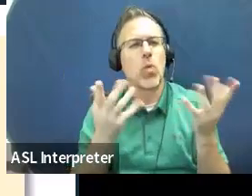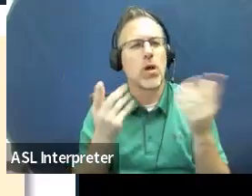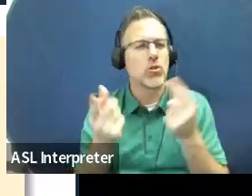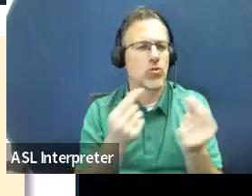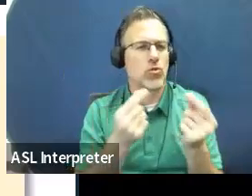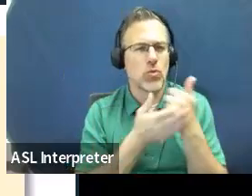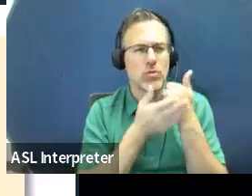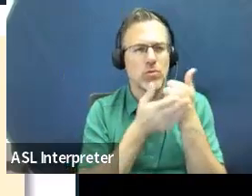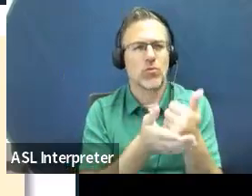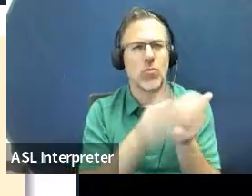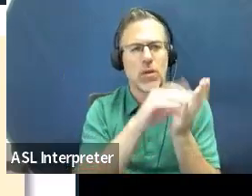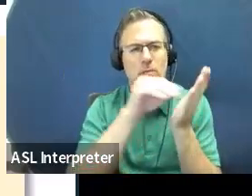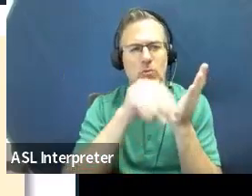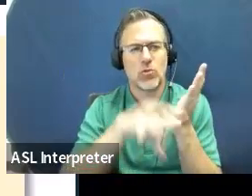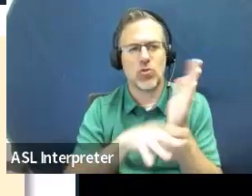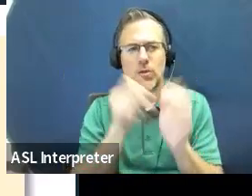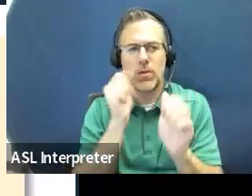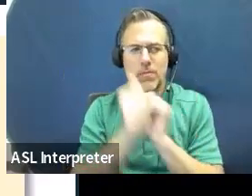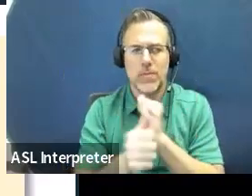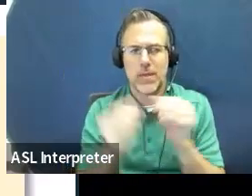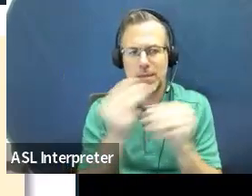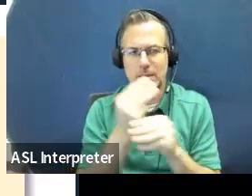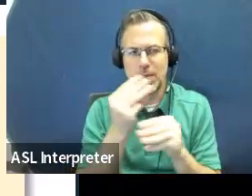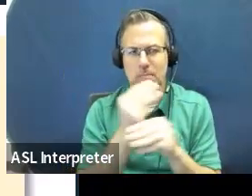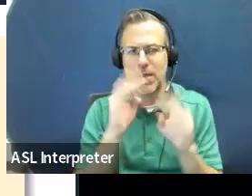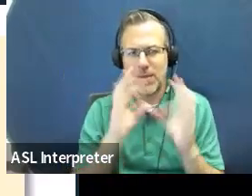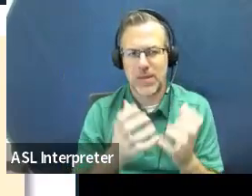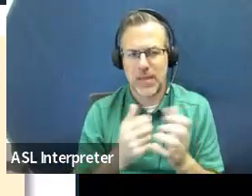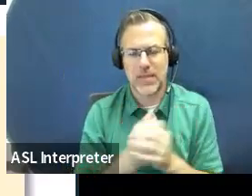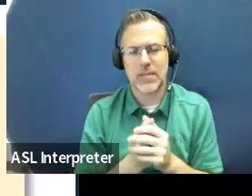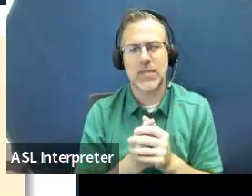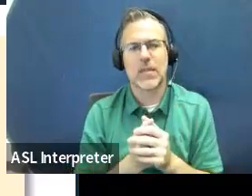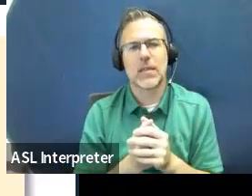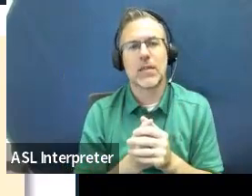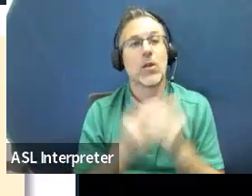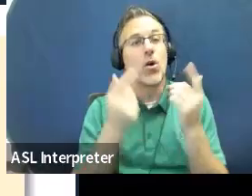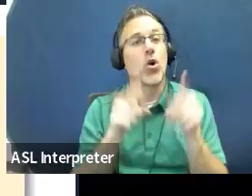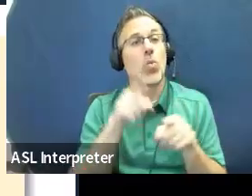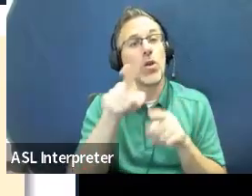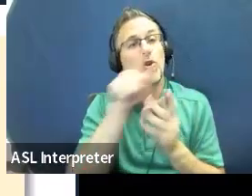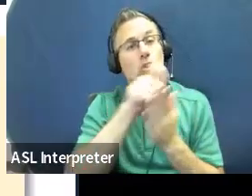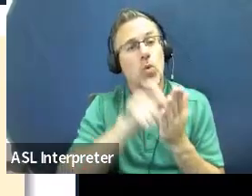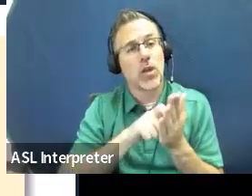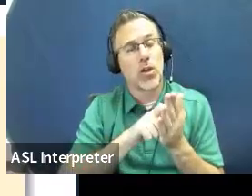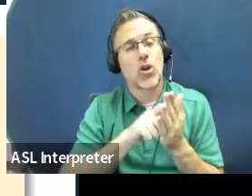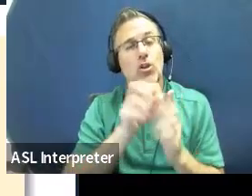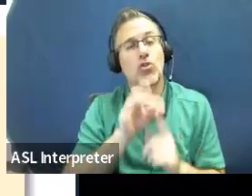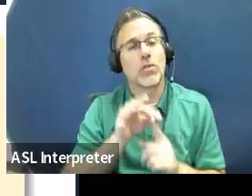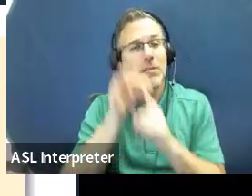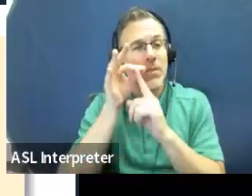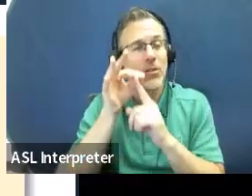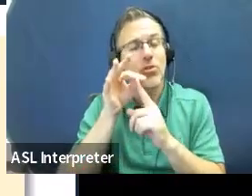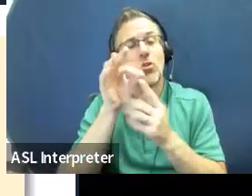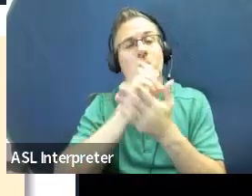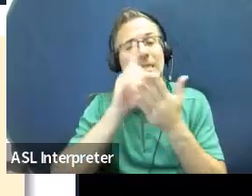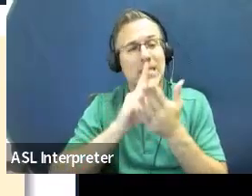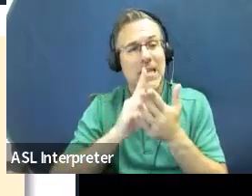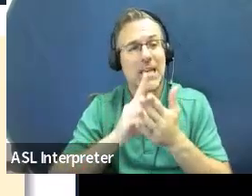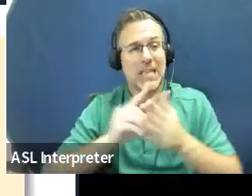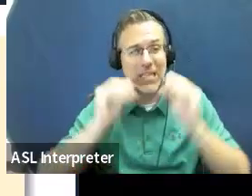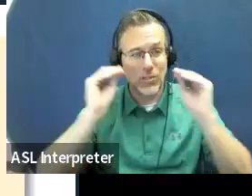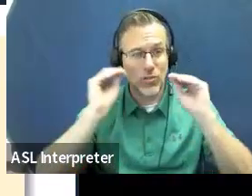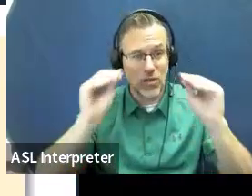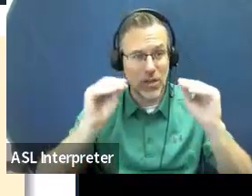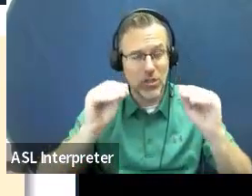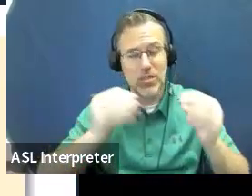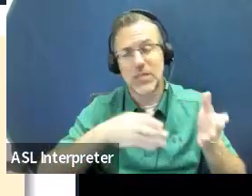the student pass that math class, okay? When you're working on your specially designed instruction, you're working on your goals and